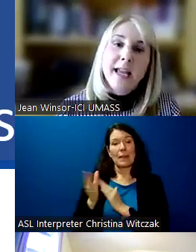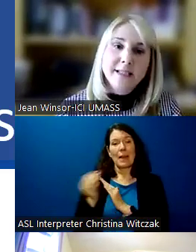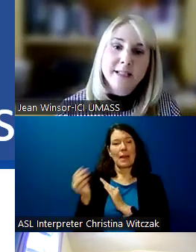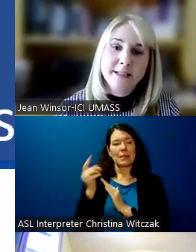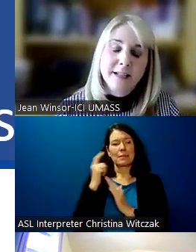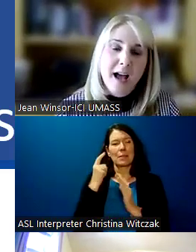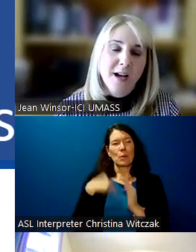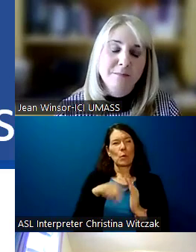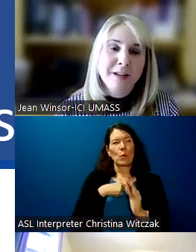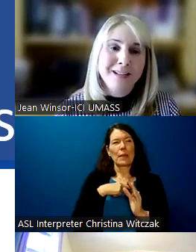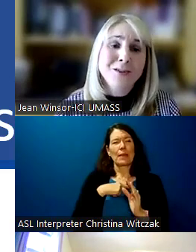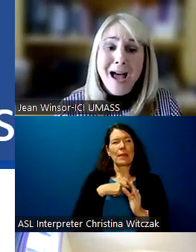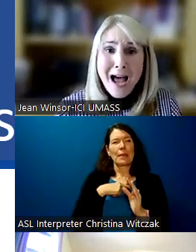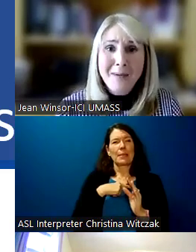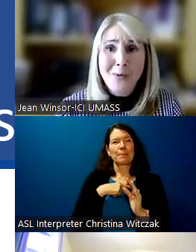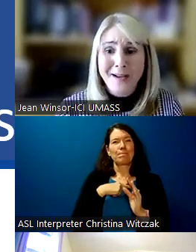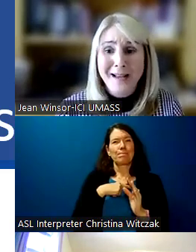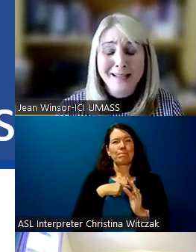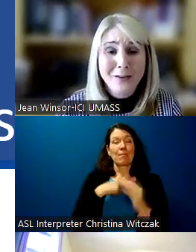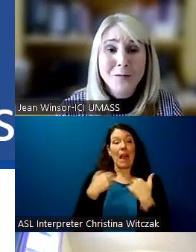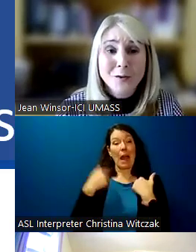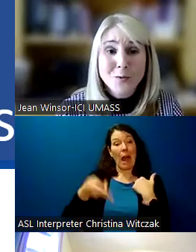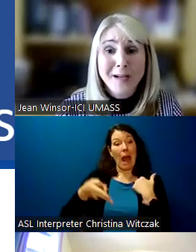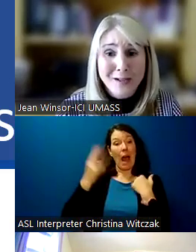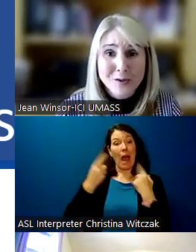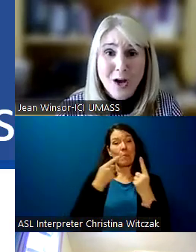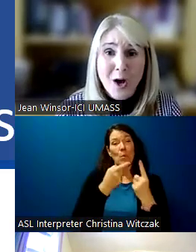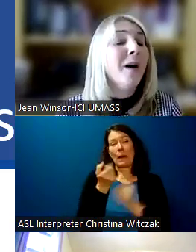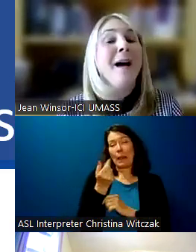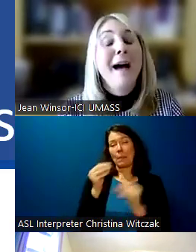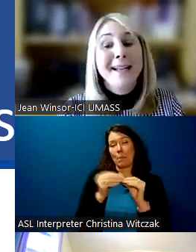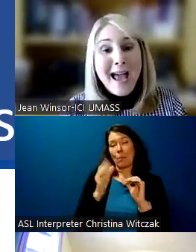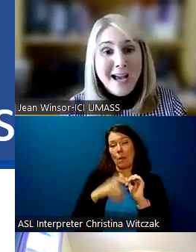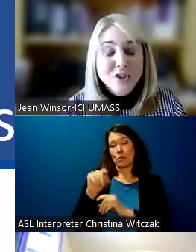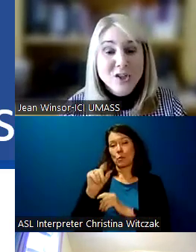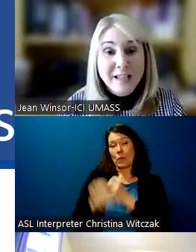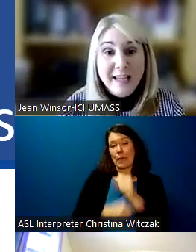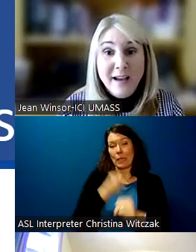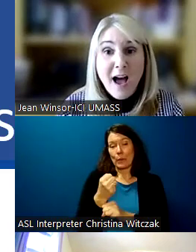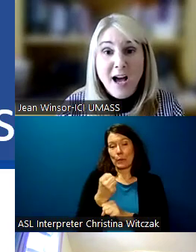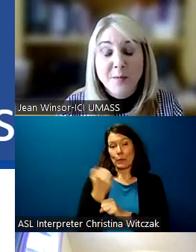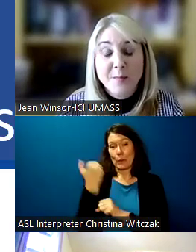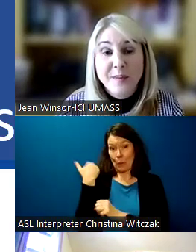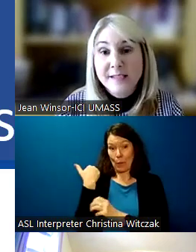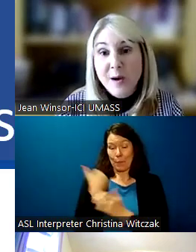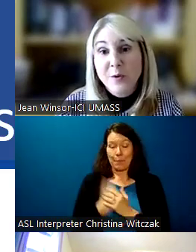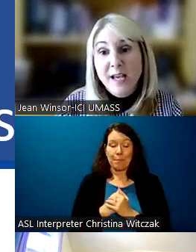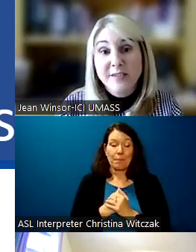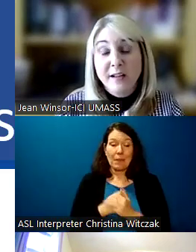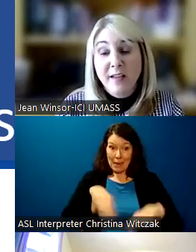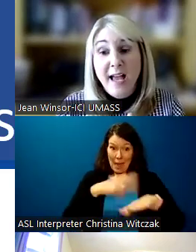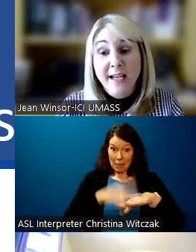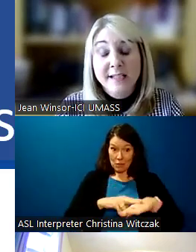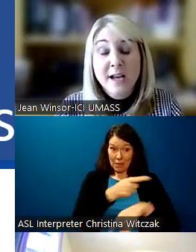to hit sort of a high point a little over 20 years ago. And nationally, these numbers